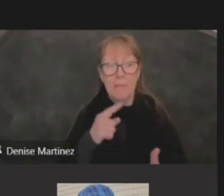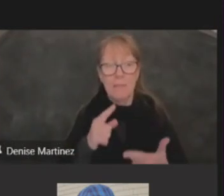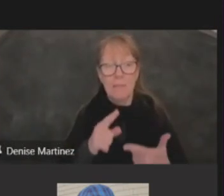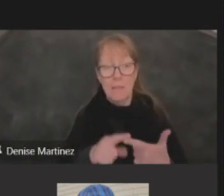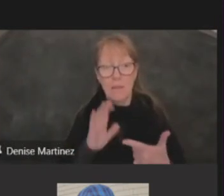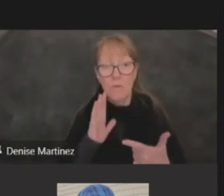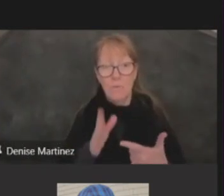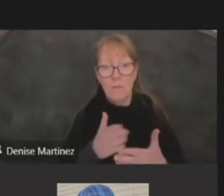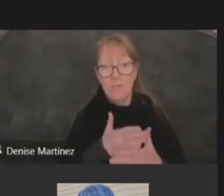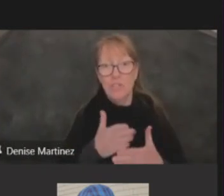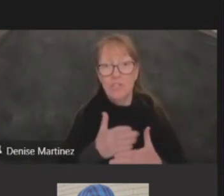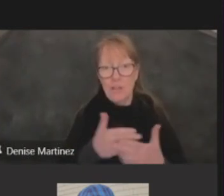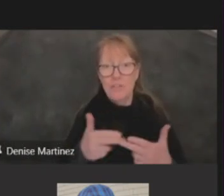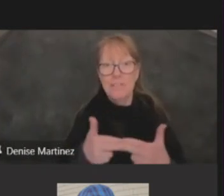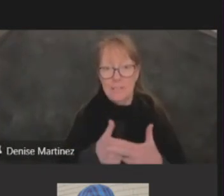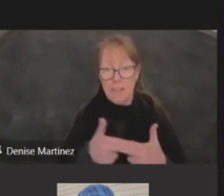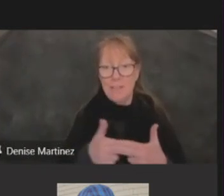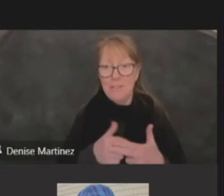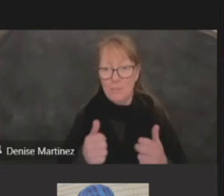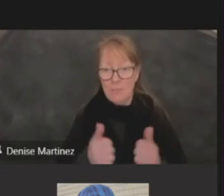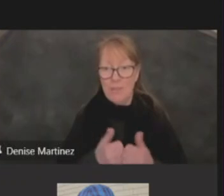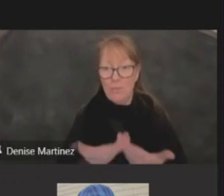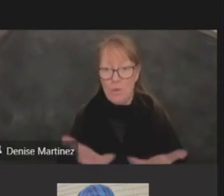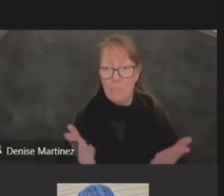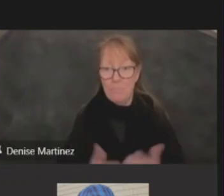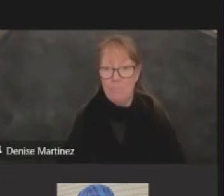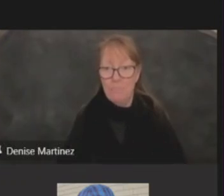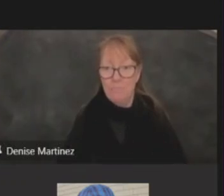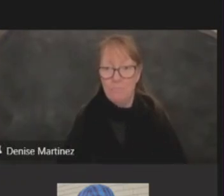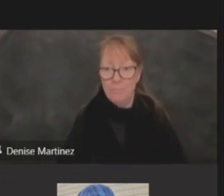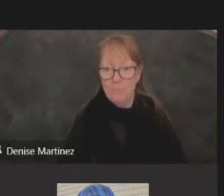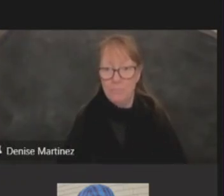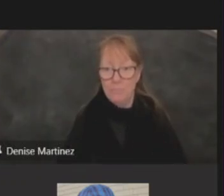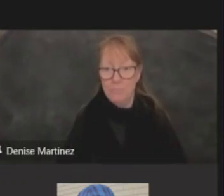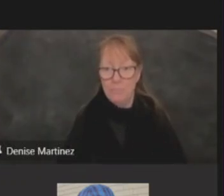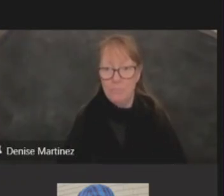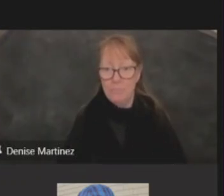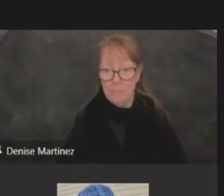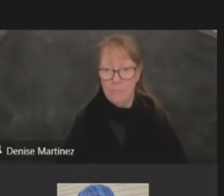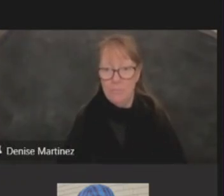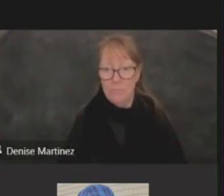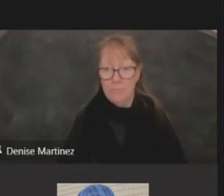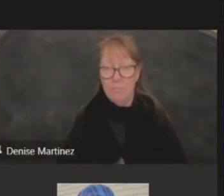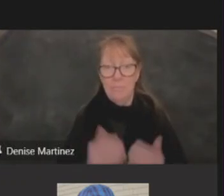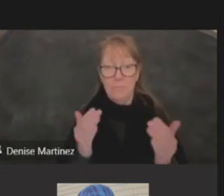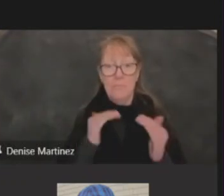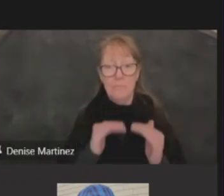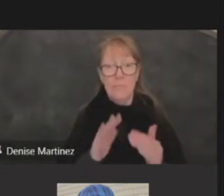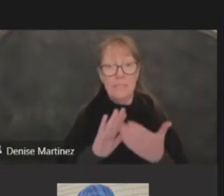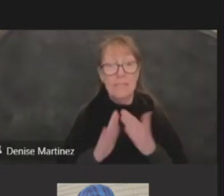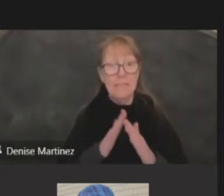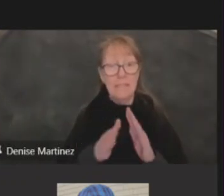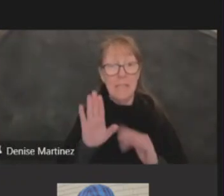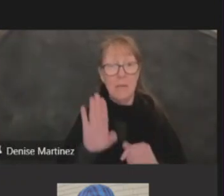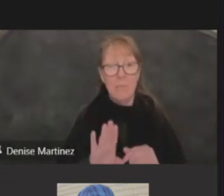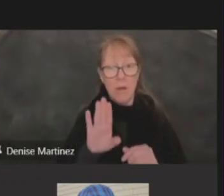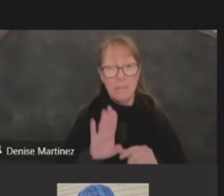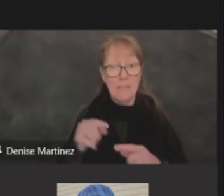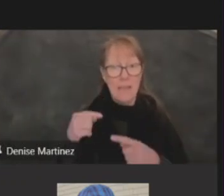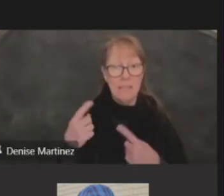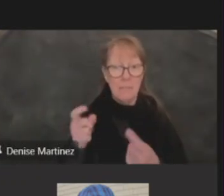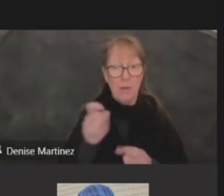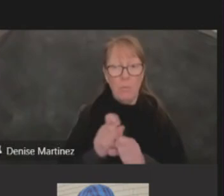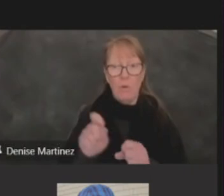the slides with you all. So, as I said, the City of Boston has been working